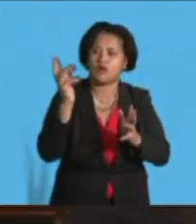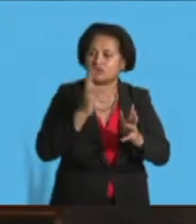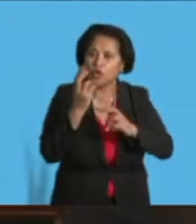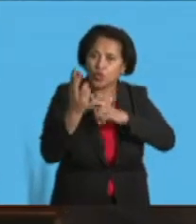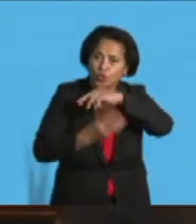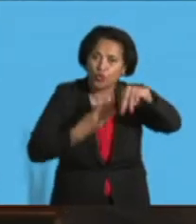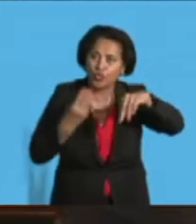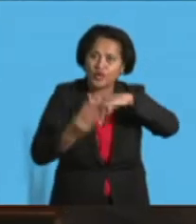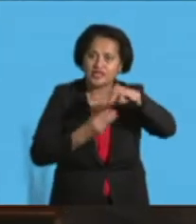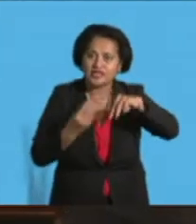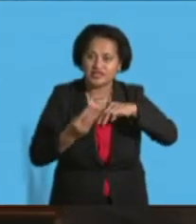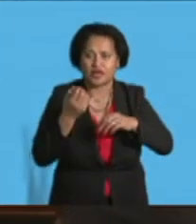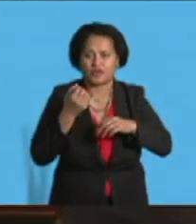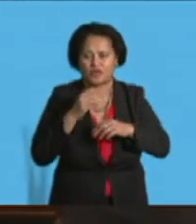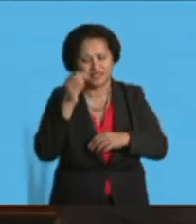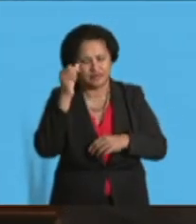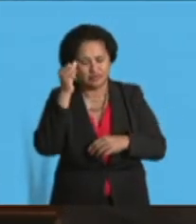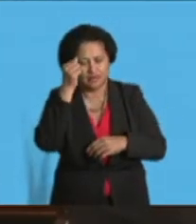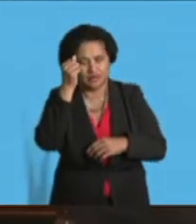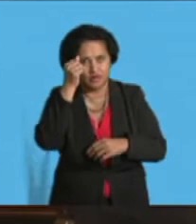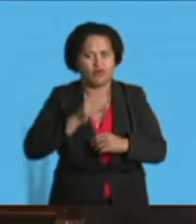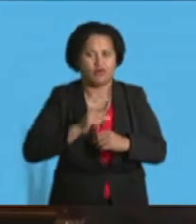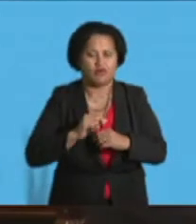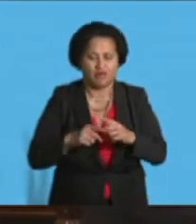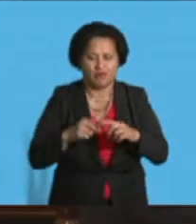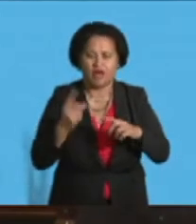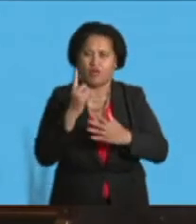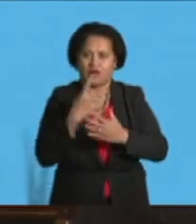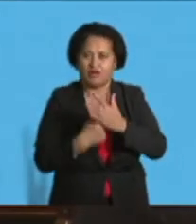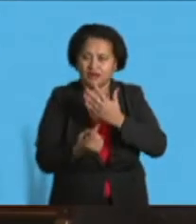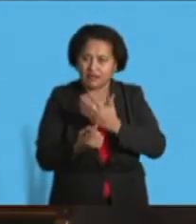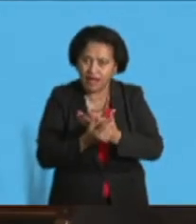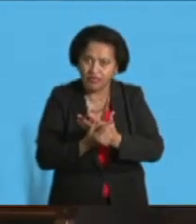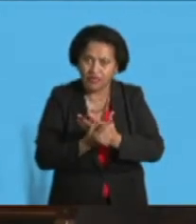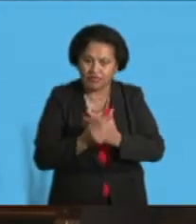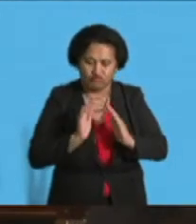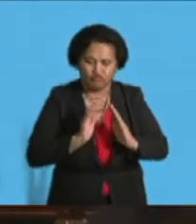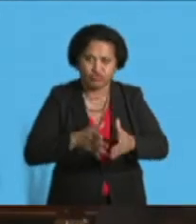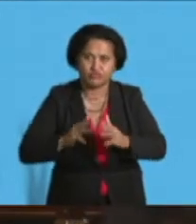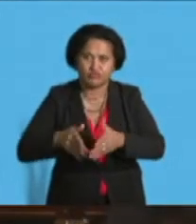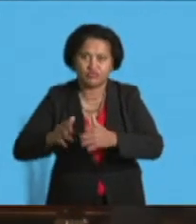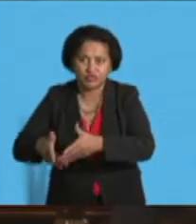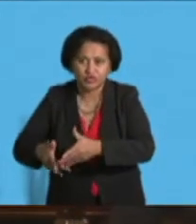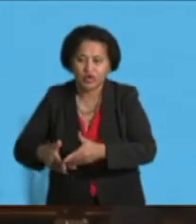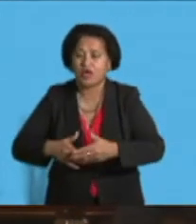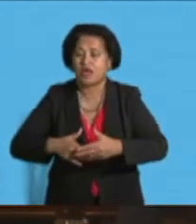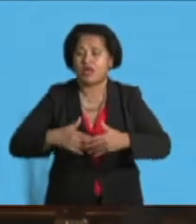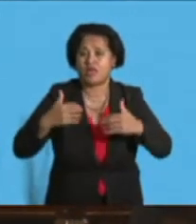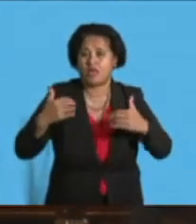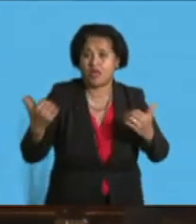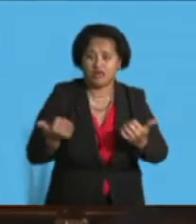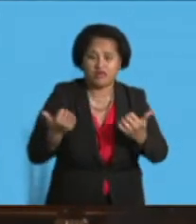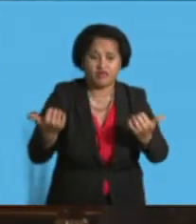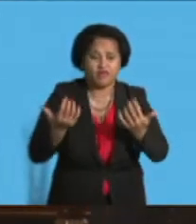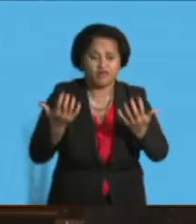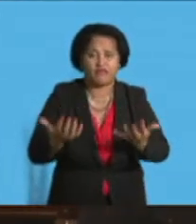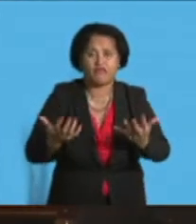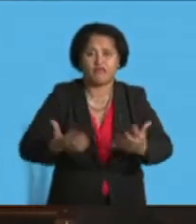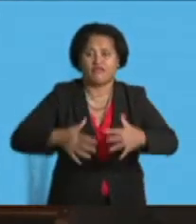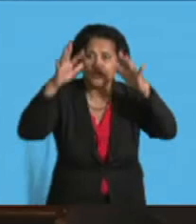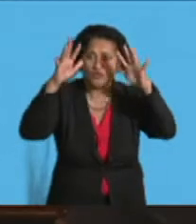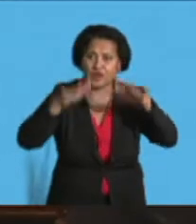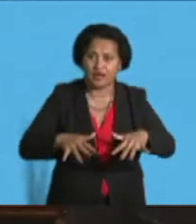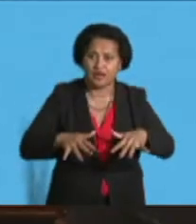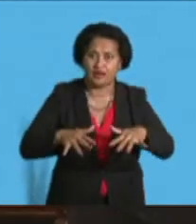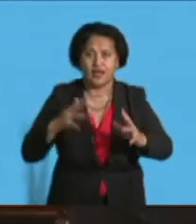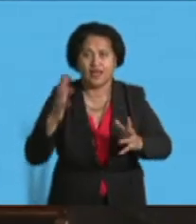are still with us, and we're still coming to terms with the recent flooding caused by excessive rainfall in the Cyclone Jocelyn.